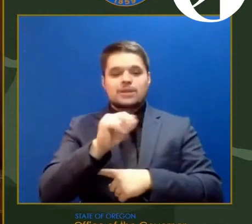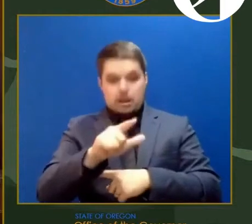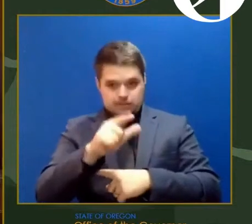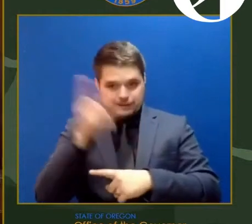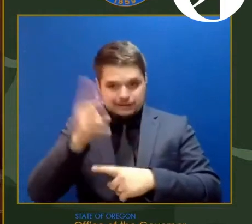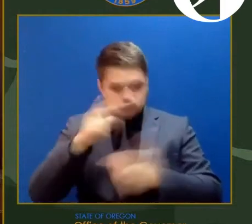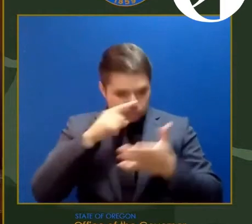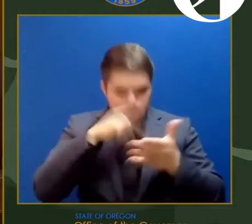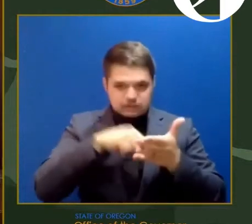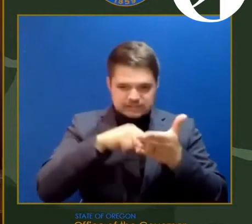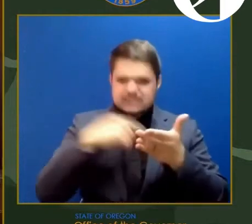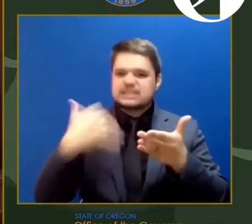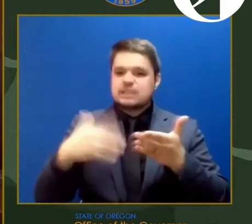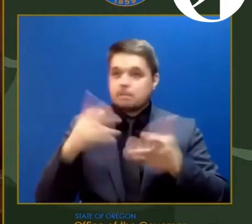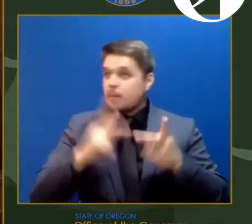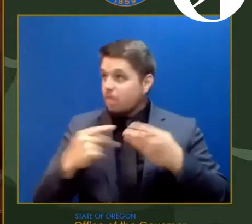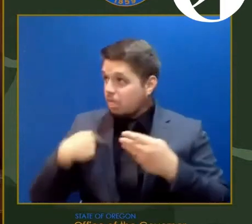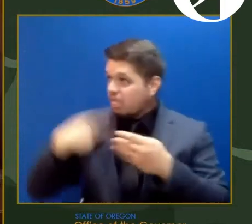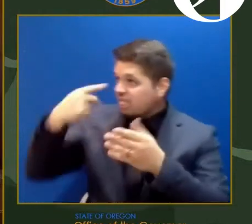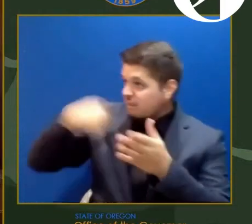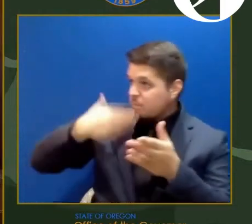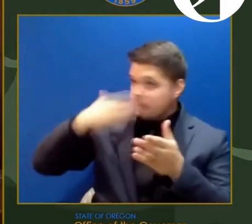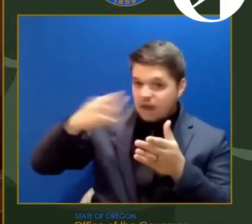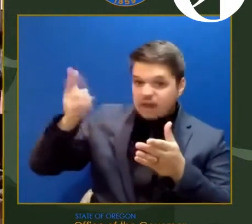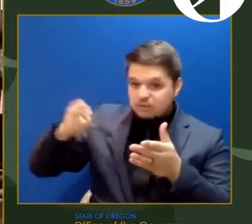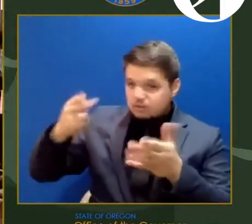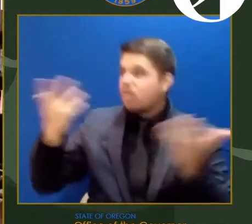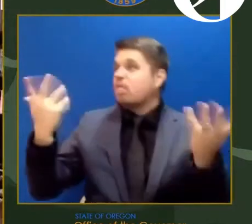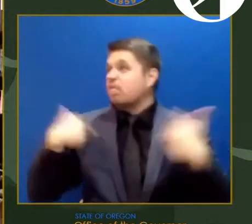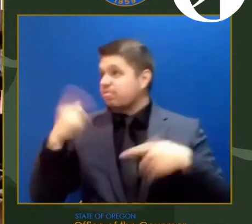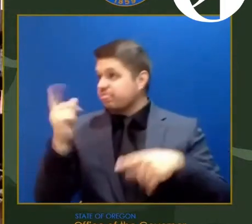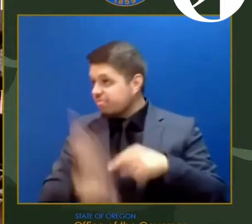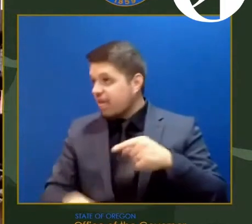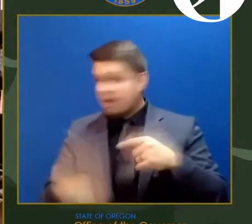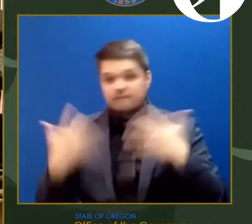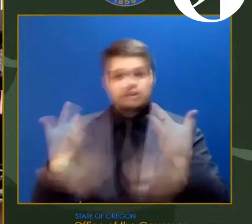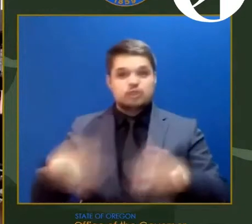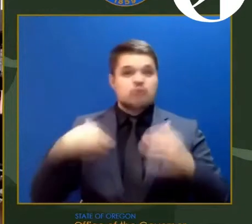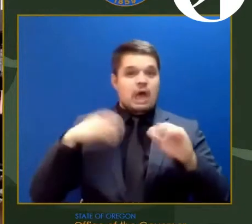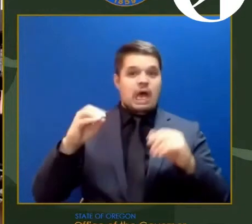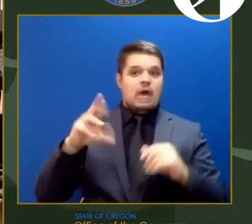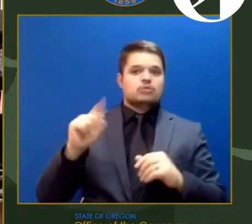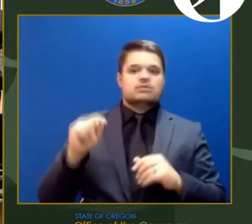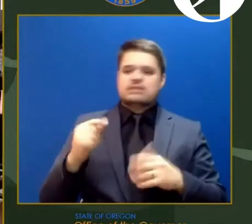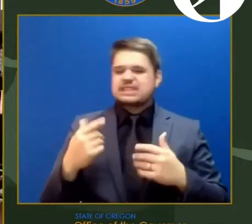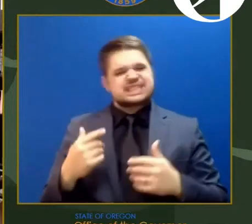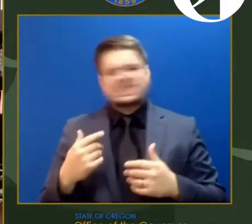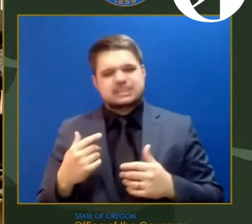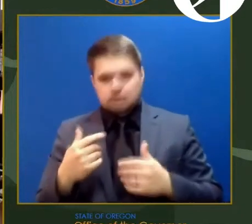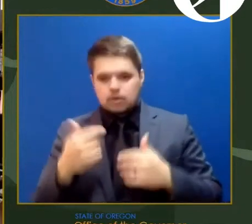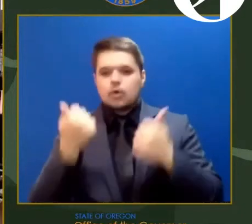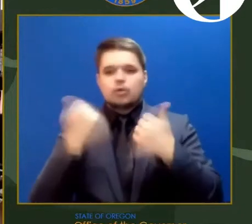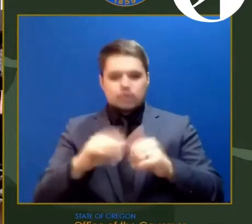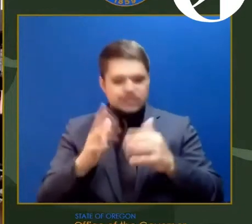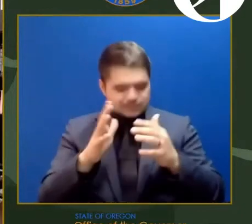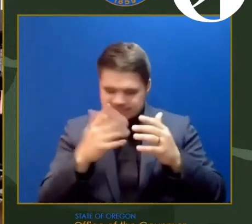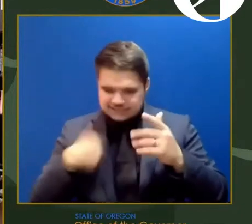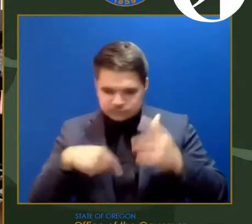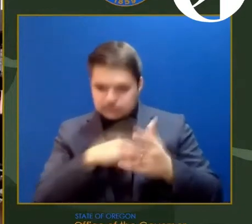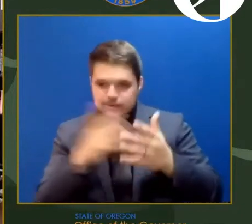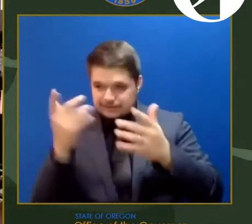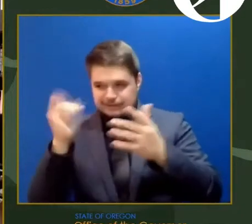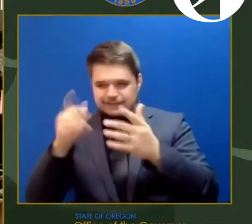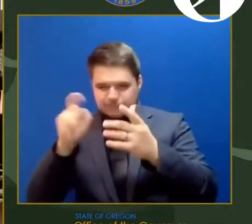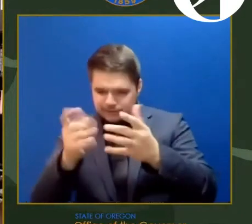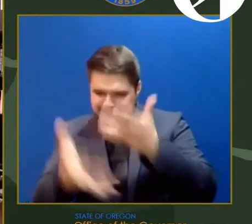lives. Conversely, when we work alongside people to help them reclaim their lives, they become contributing community members who